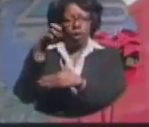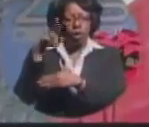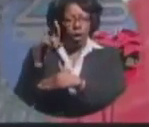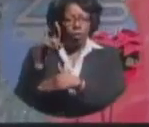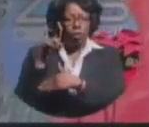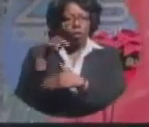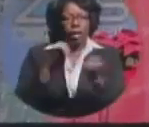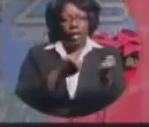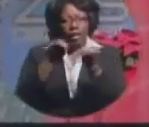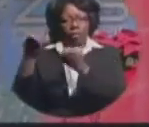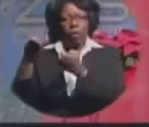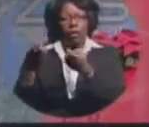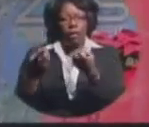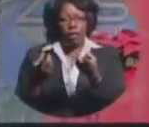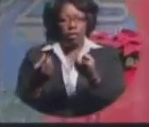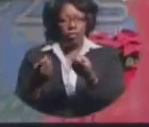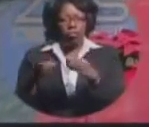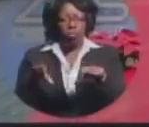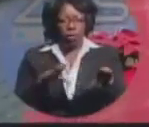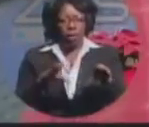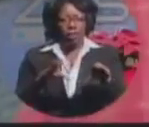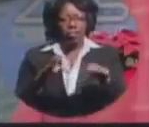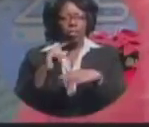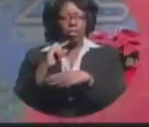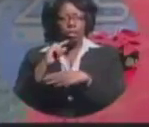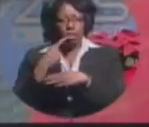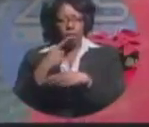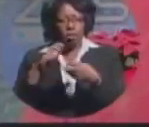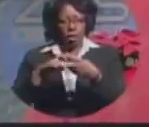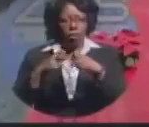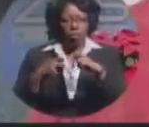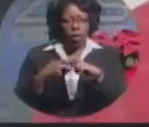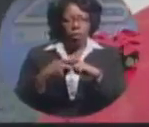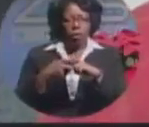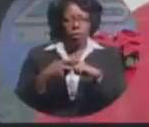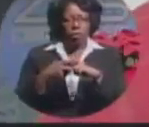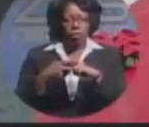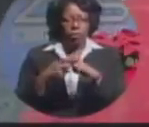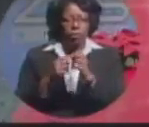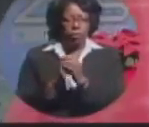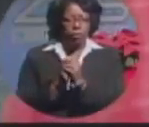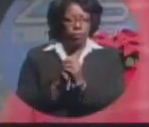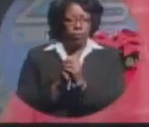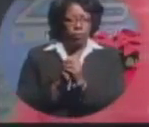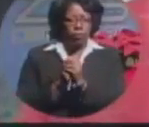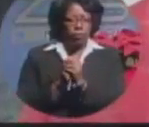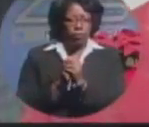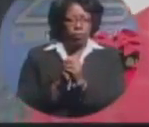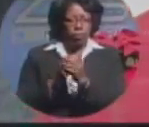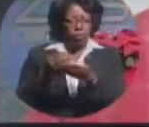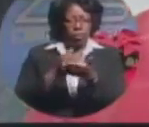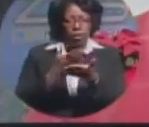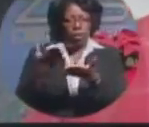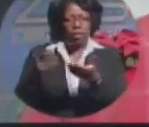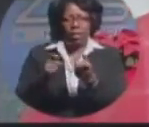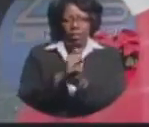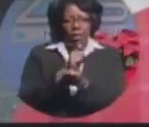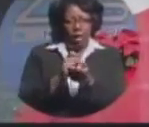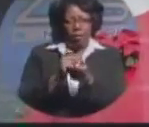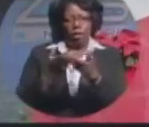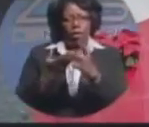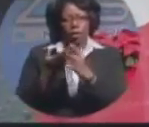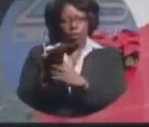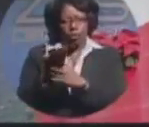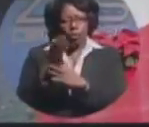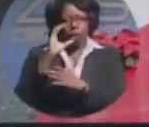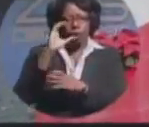but it is a serious issue. It's costing customers. We're finding a number of customers. The equipment have been damaged through copper theft.